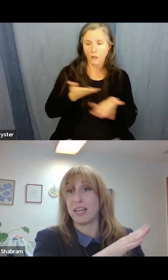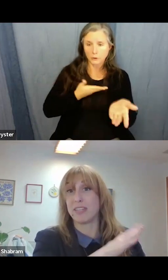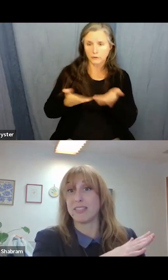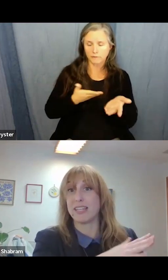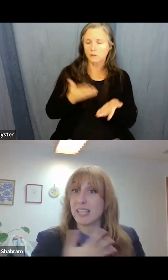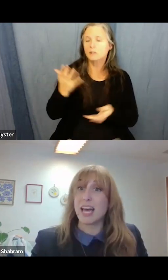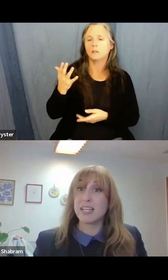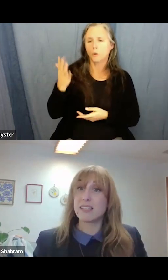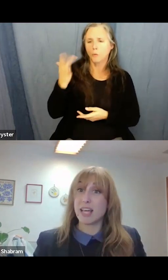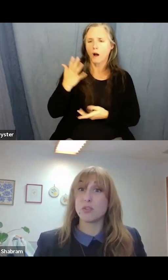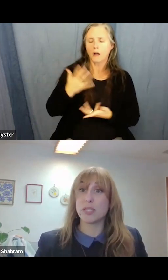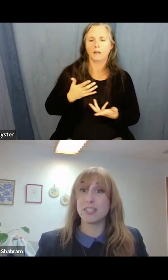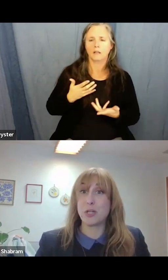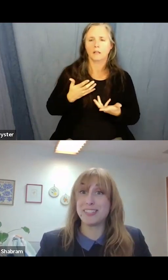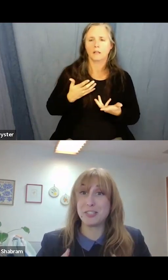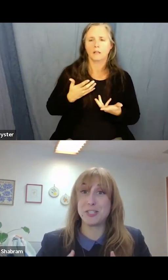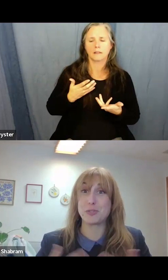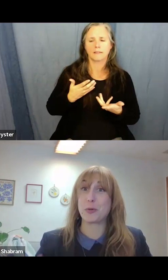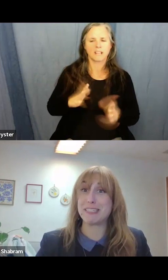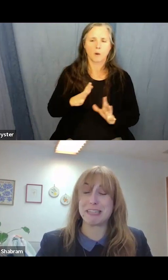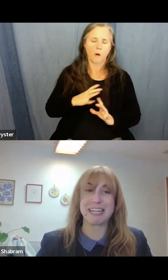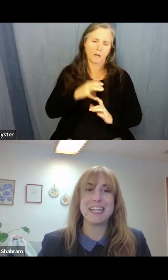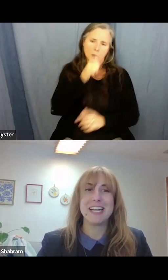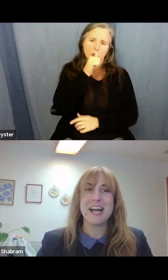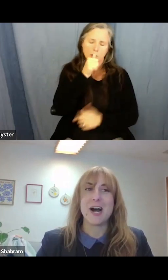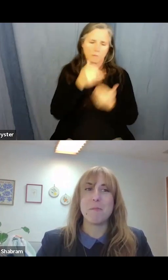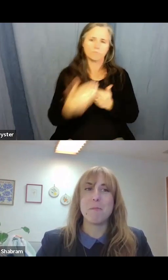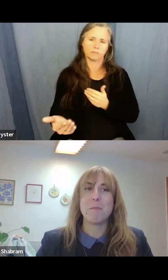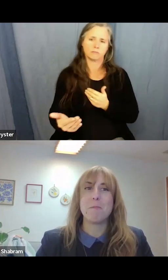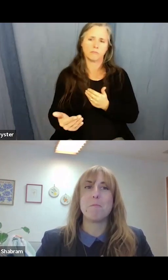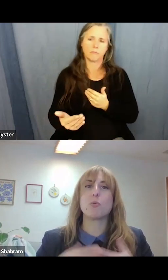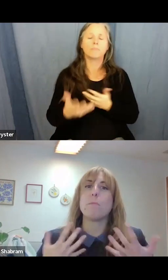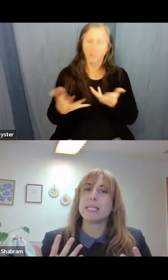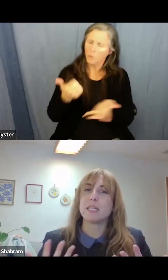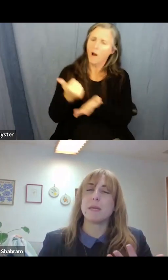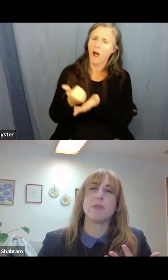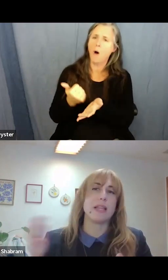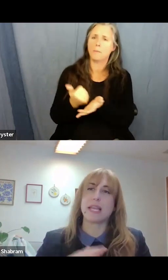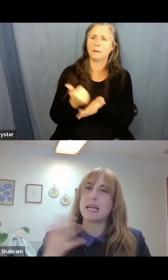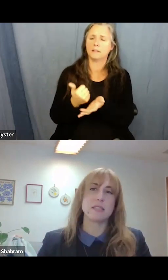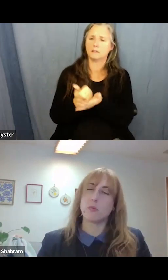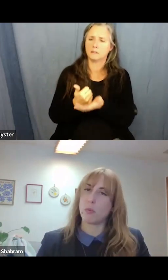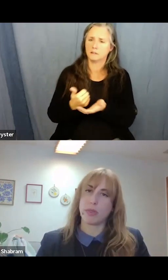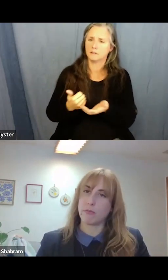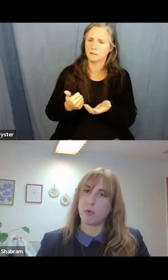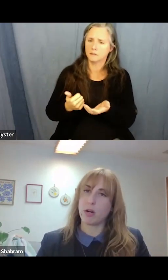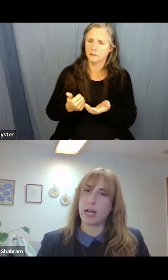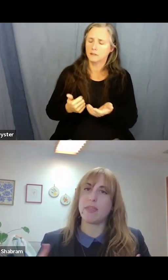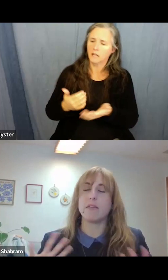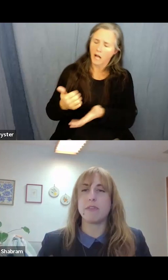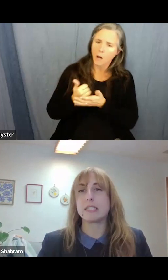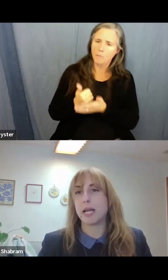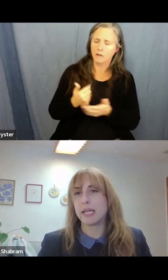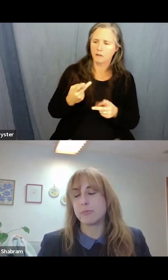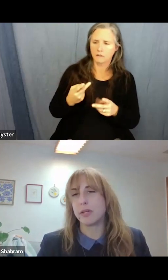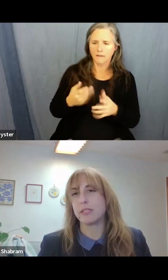know what that evidence is. Like that is really just disorienting. But reminding people that like that's not what we're there for. And